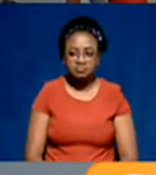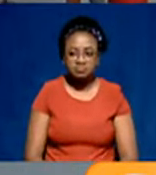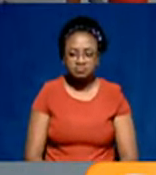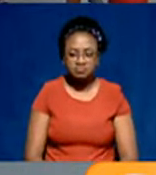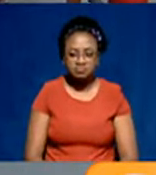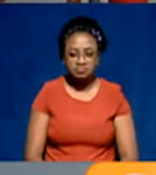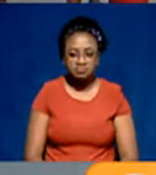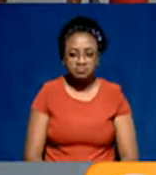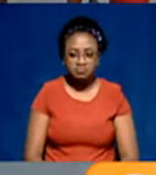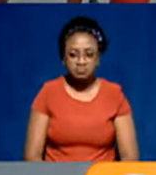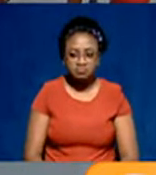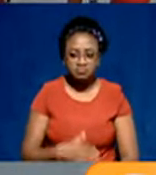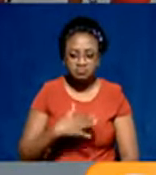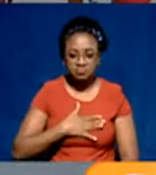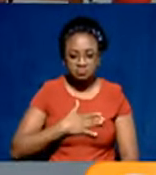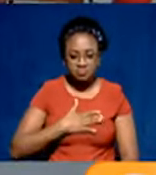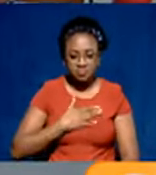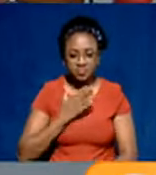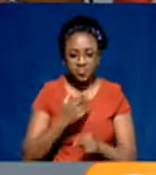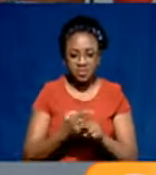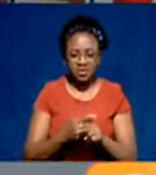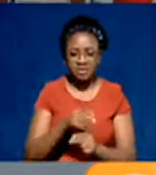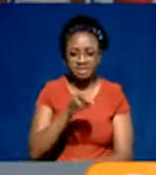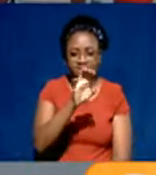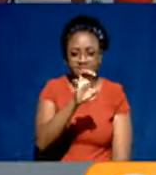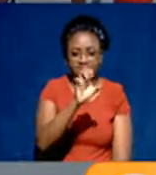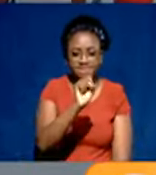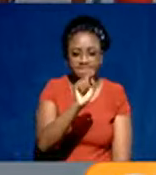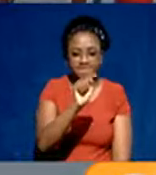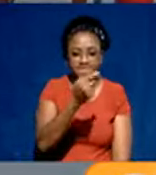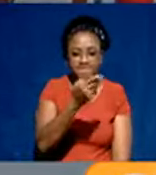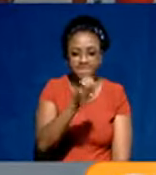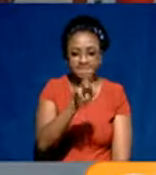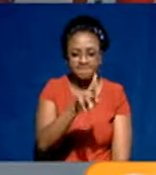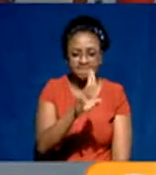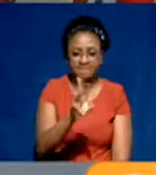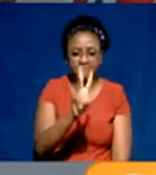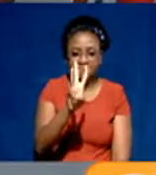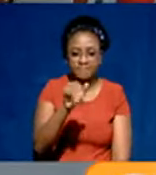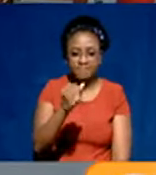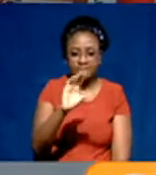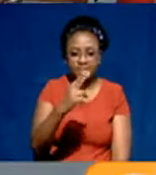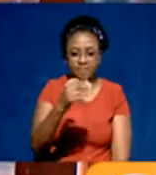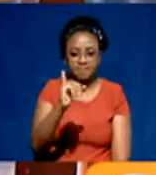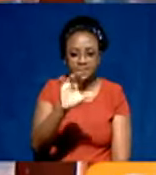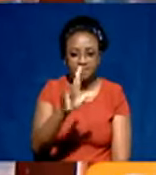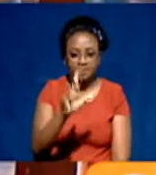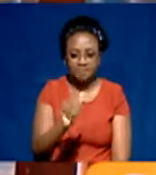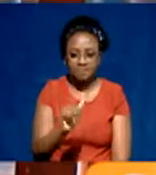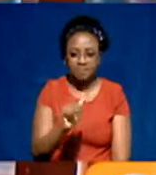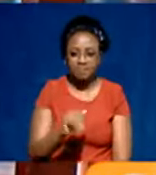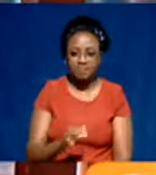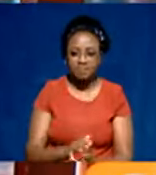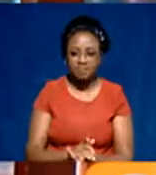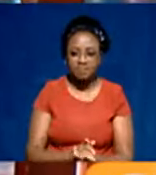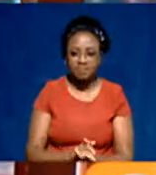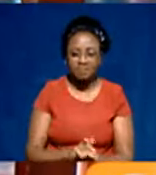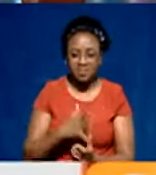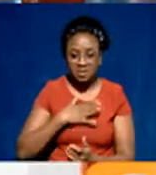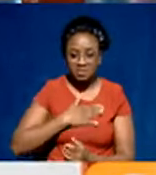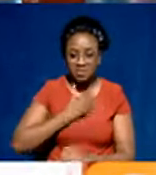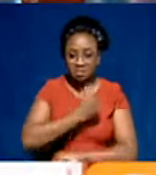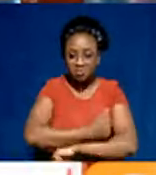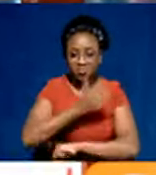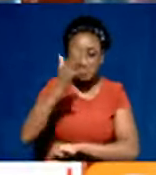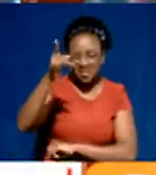points. Yeah, my name is Ngura Esther Washuka. I'm from Kongede Secondary School. I know it's kind of unpopular